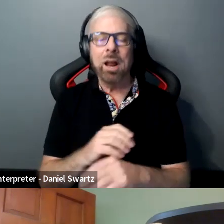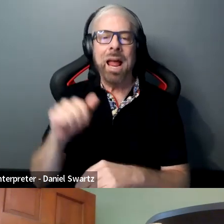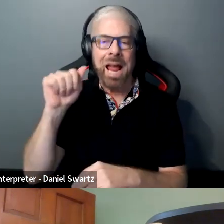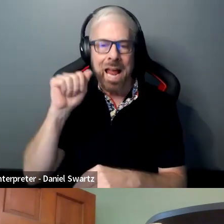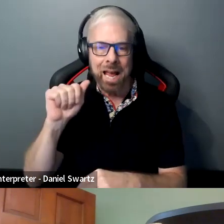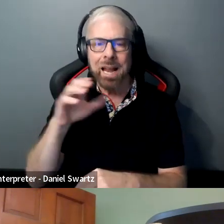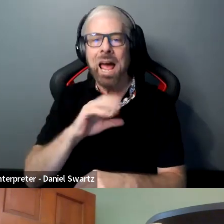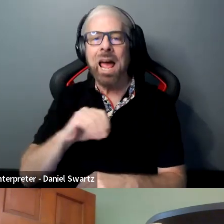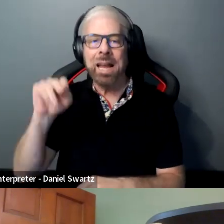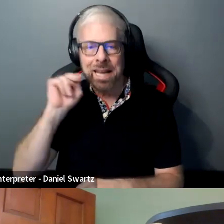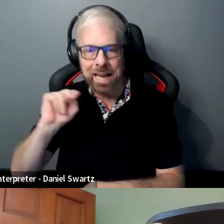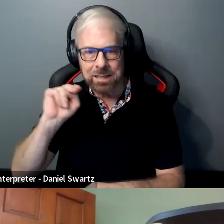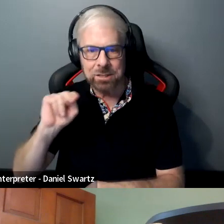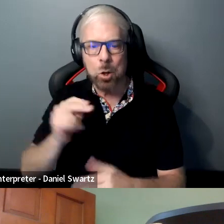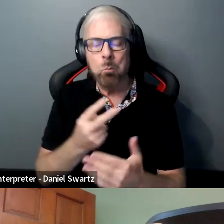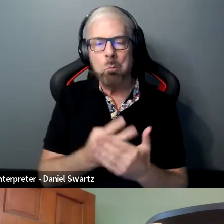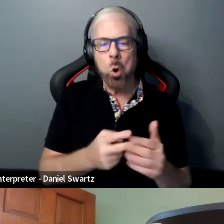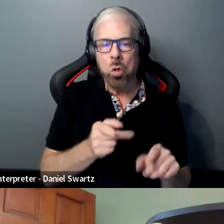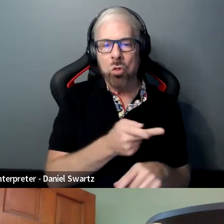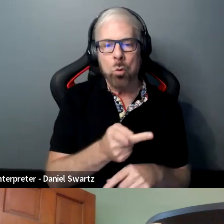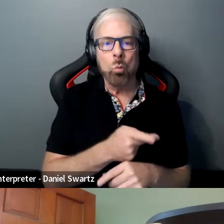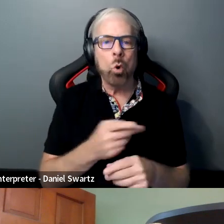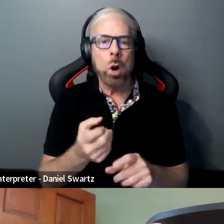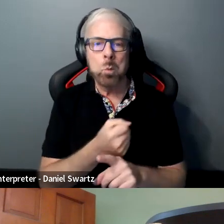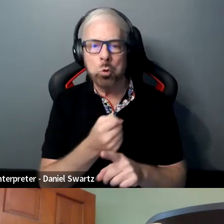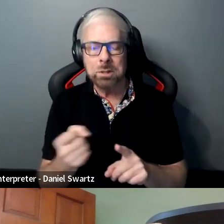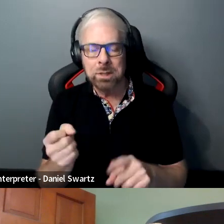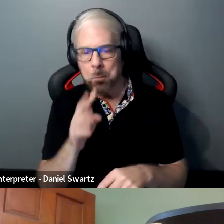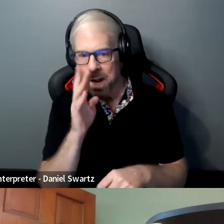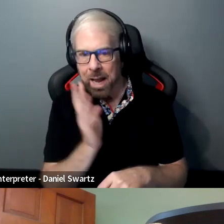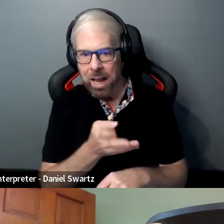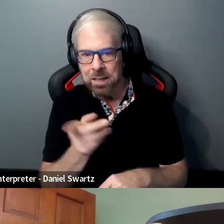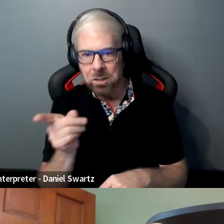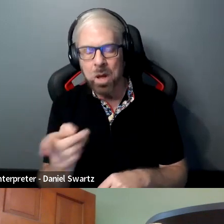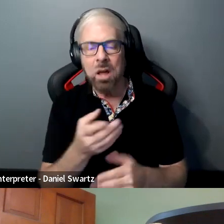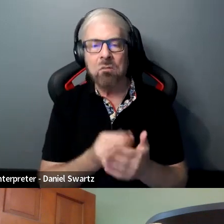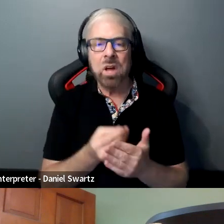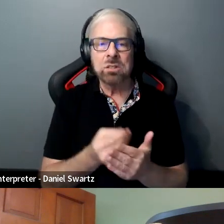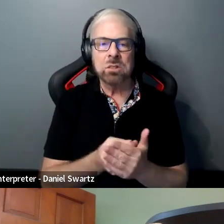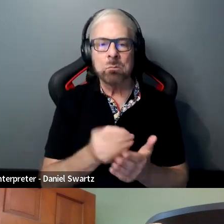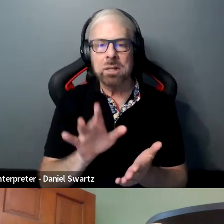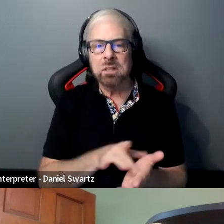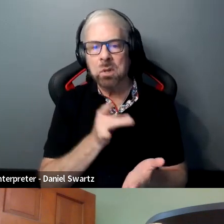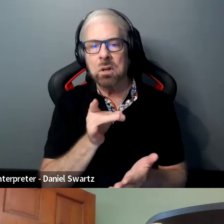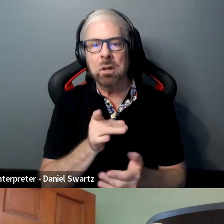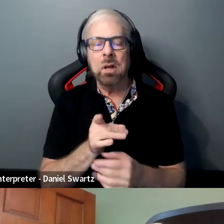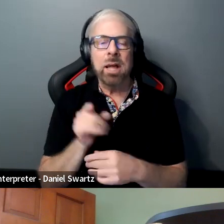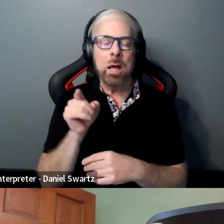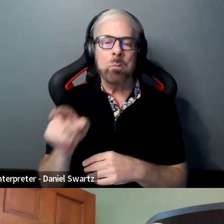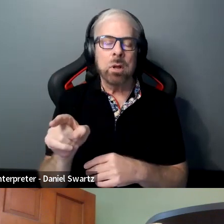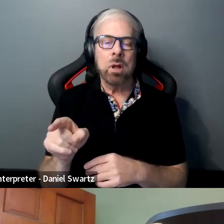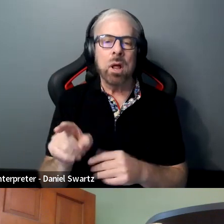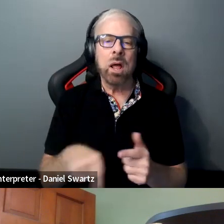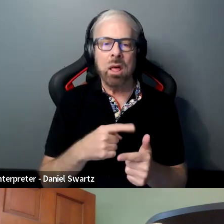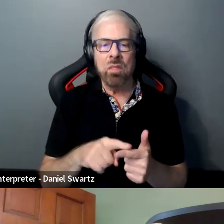niece, were abusing him, neglecting him, and financially exploiting him. And there are